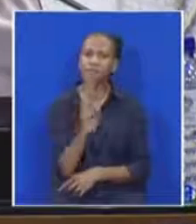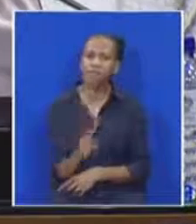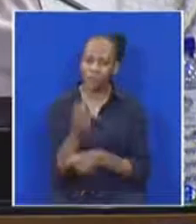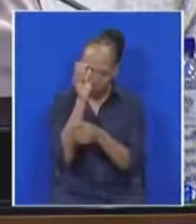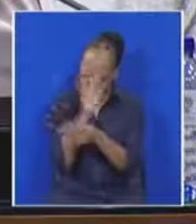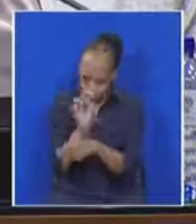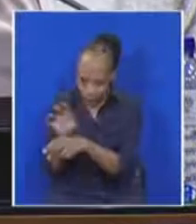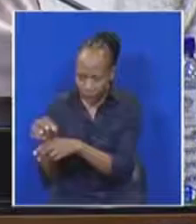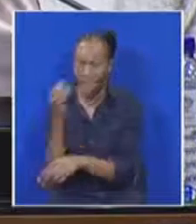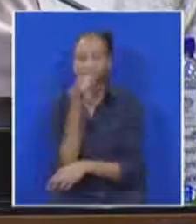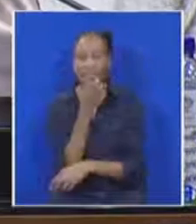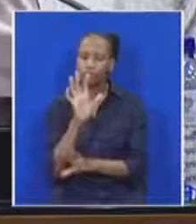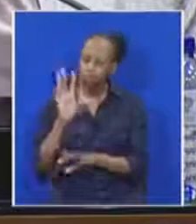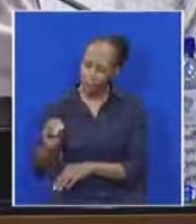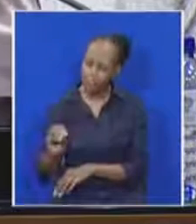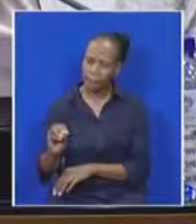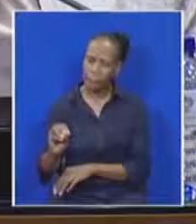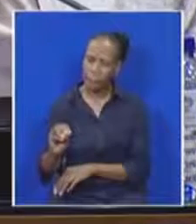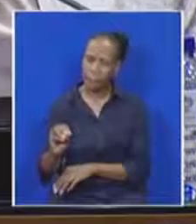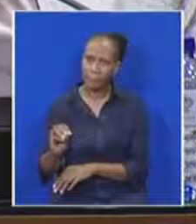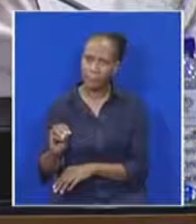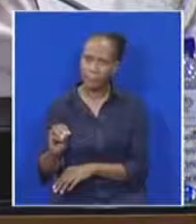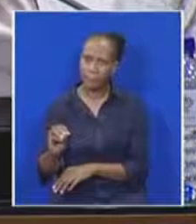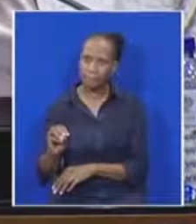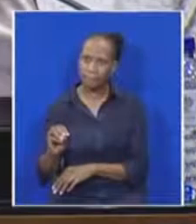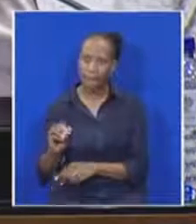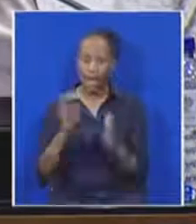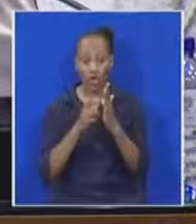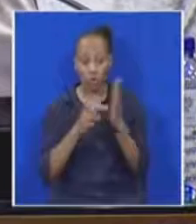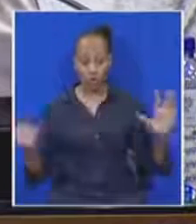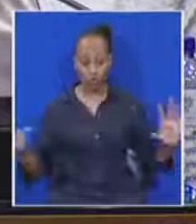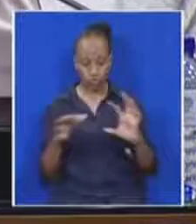advised that you should not abuse the joint rules.